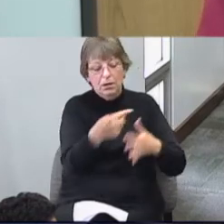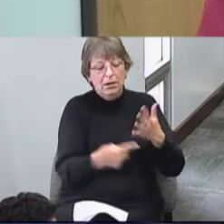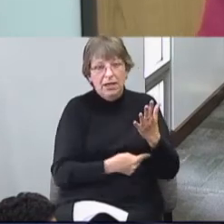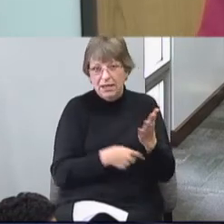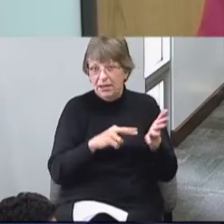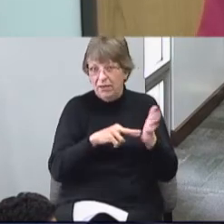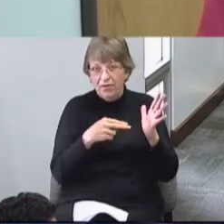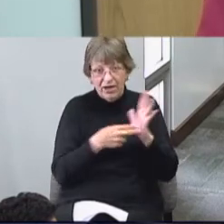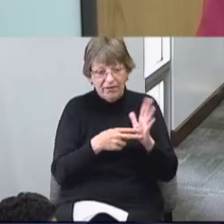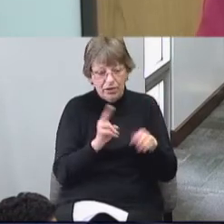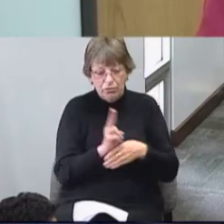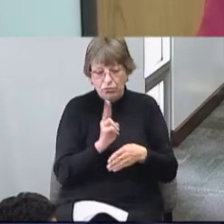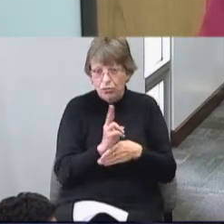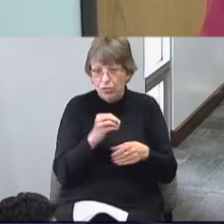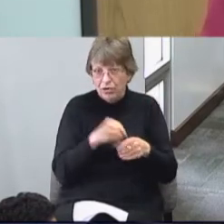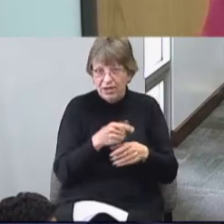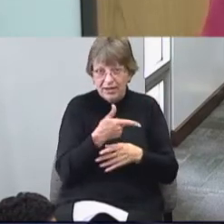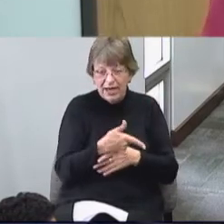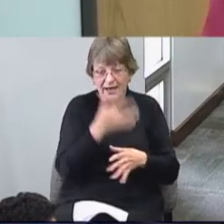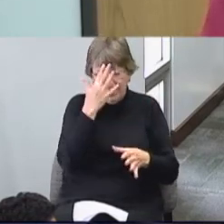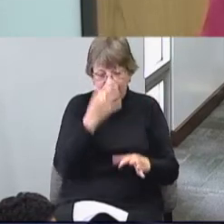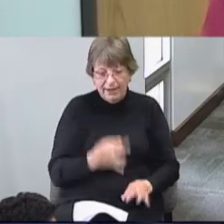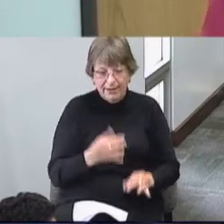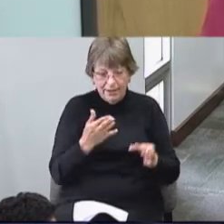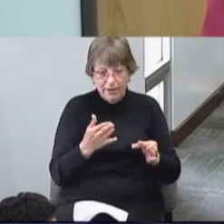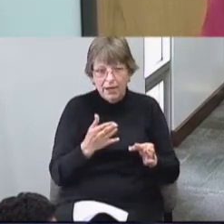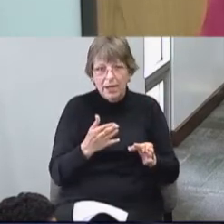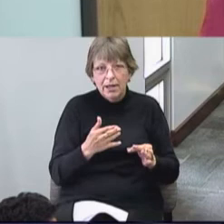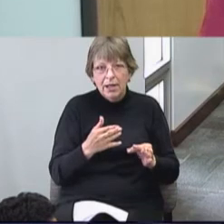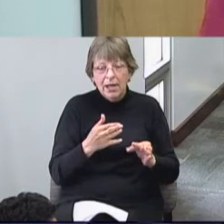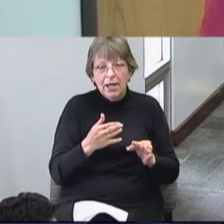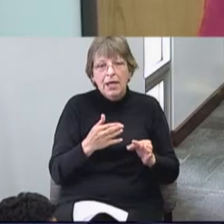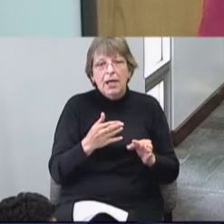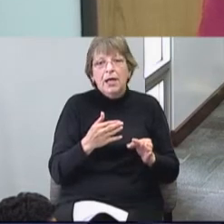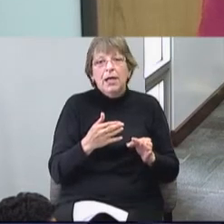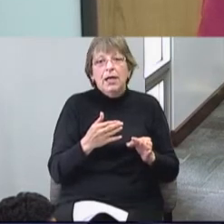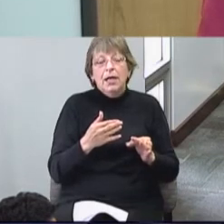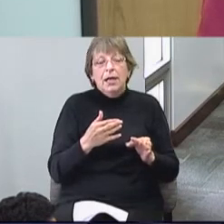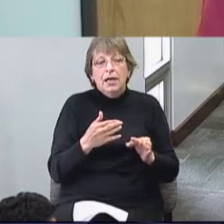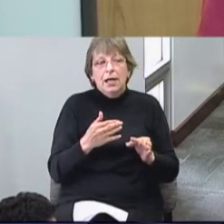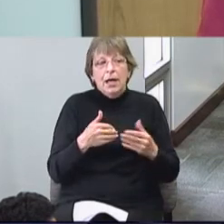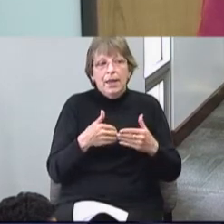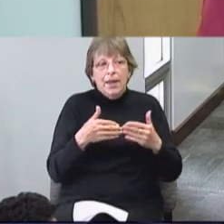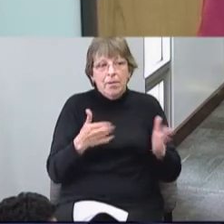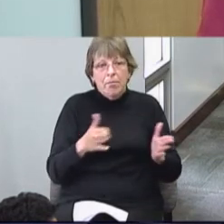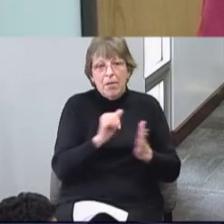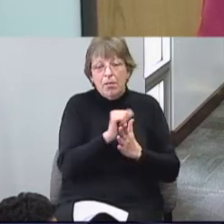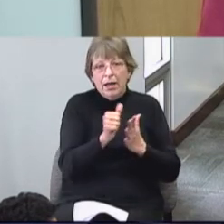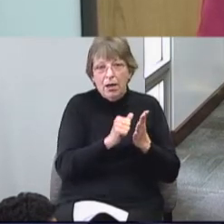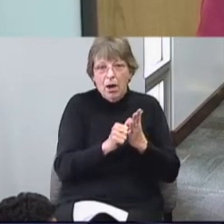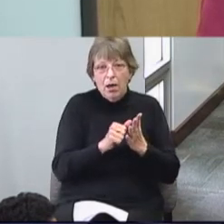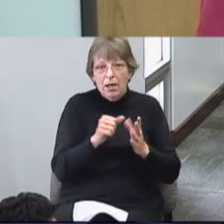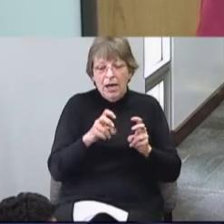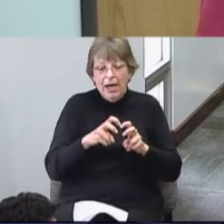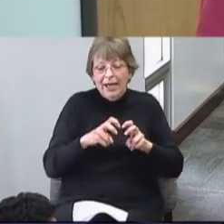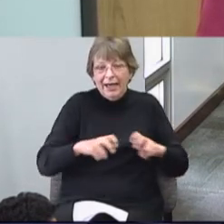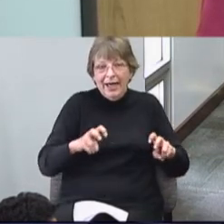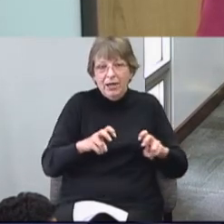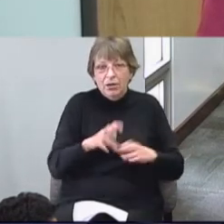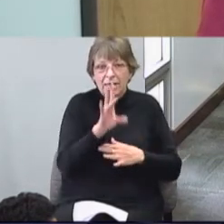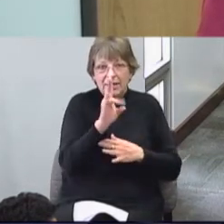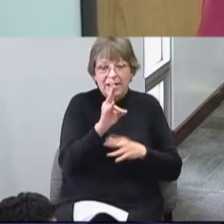the ordinance. The Public Art Design Council would be made up of 7 people, selected because of